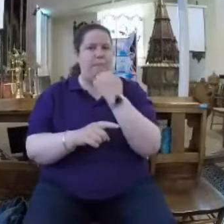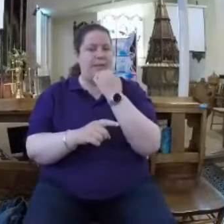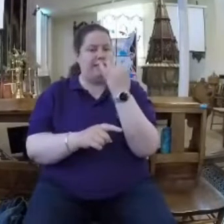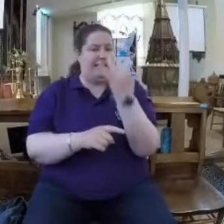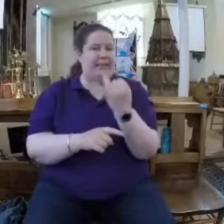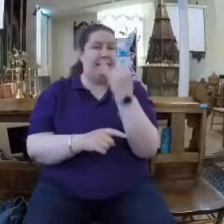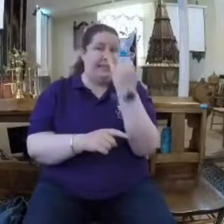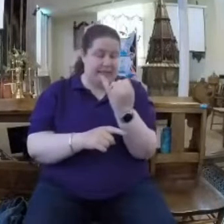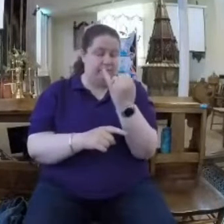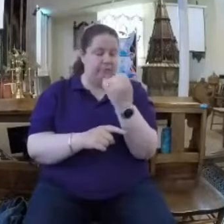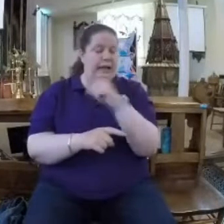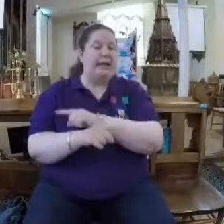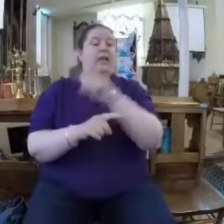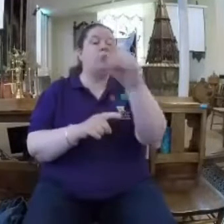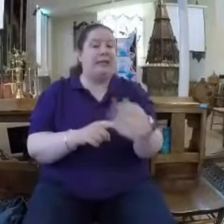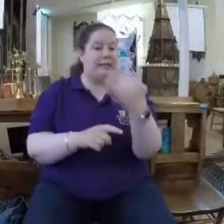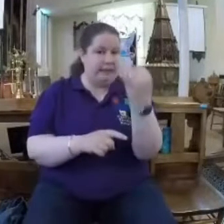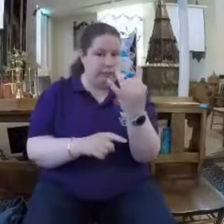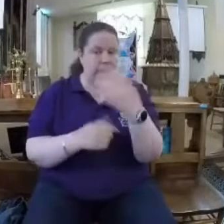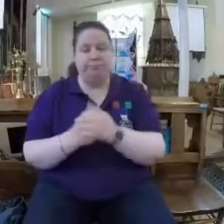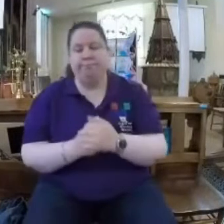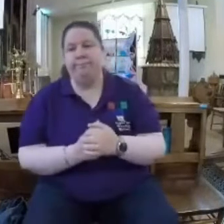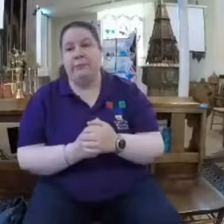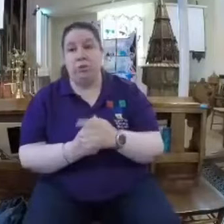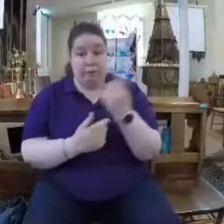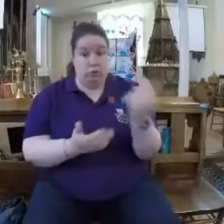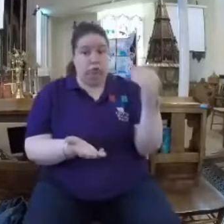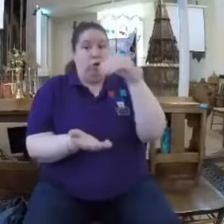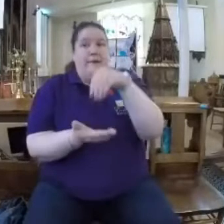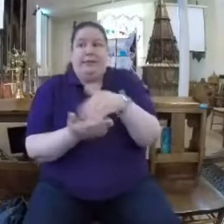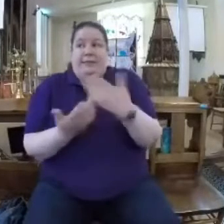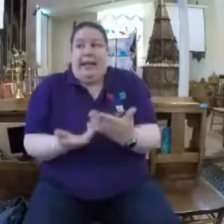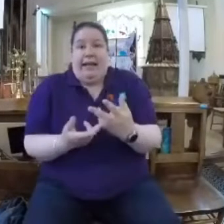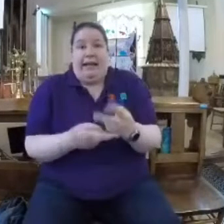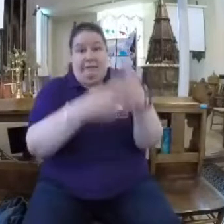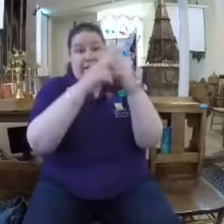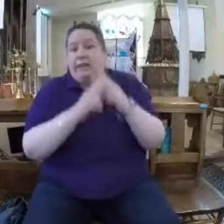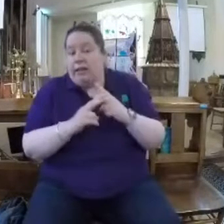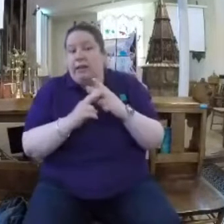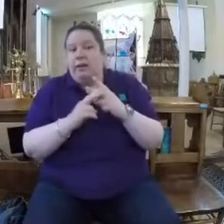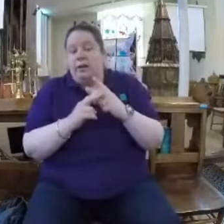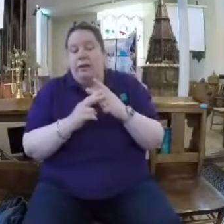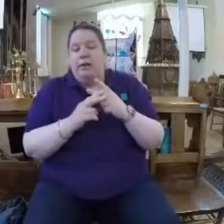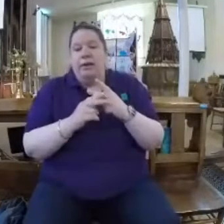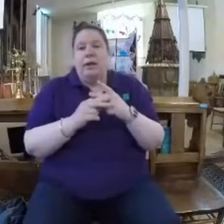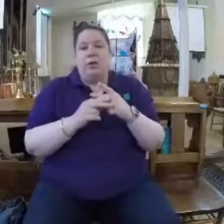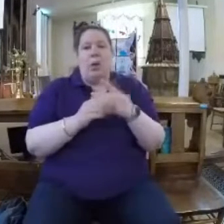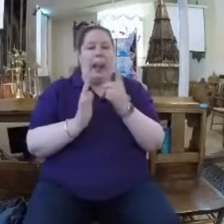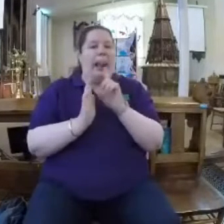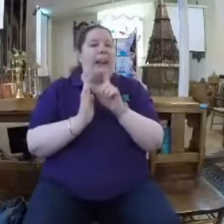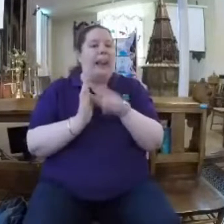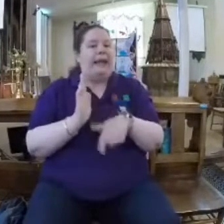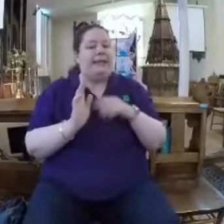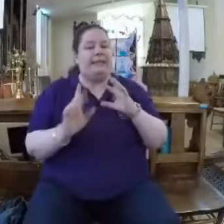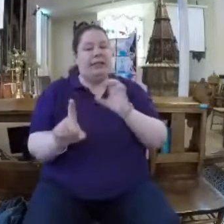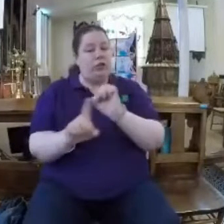as a guest, you're jumping in at the deep end, almost the deepest end. But if kind of you think, oh, I want to